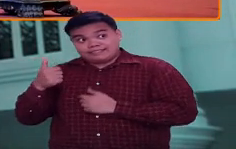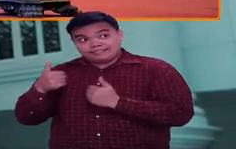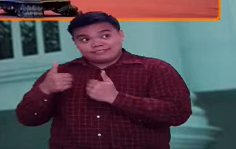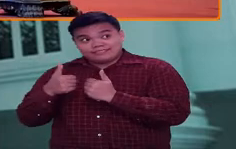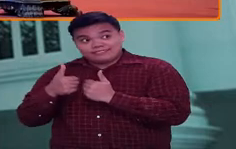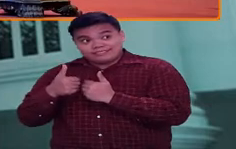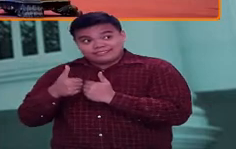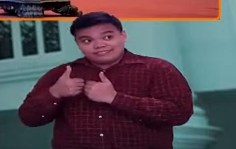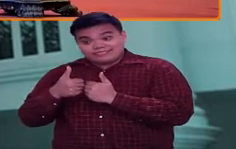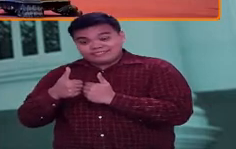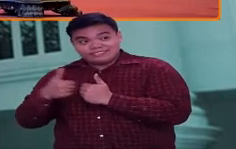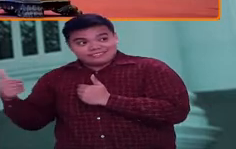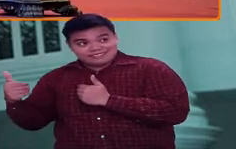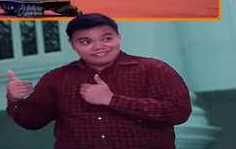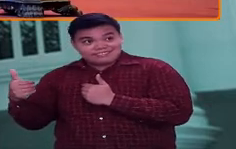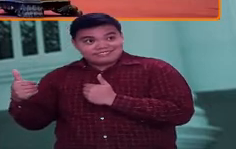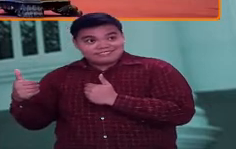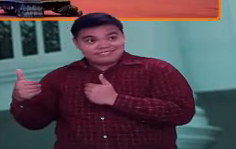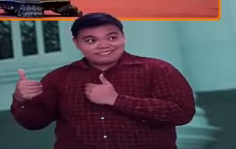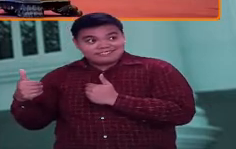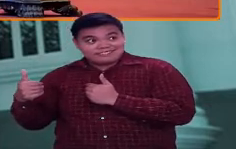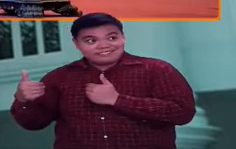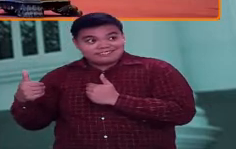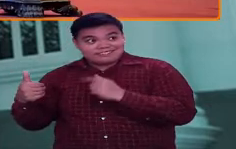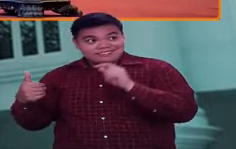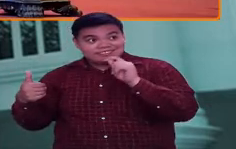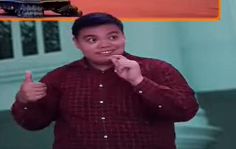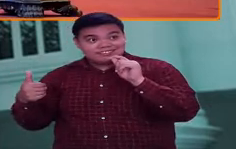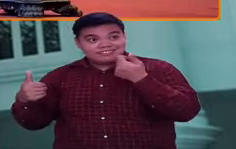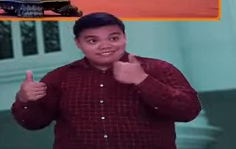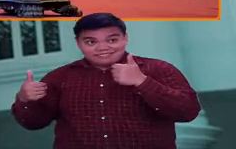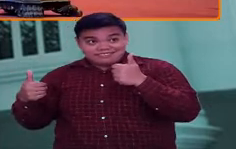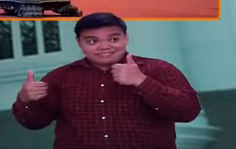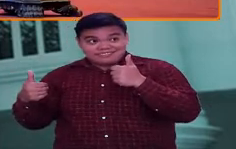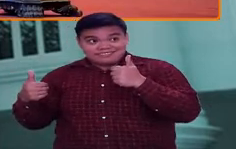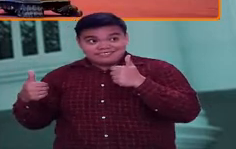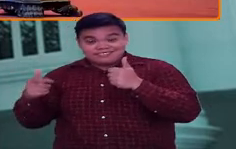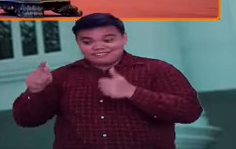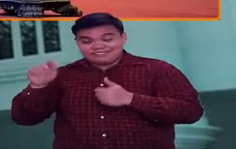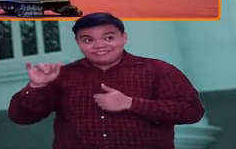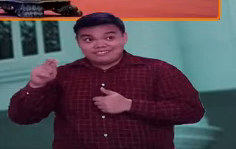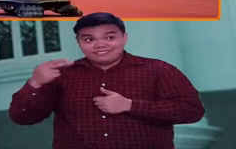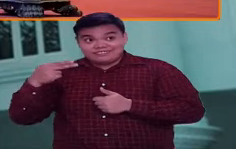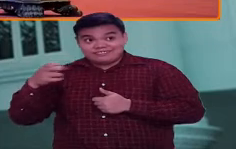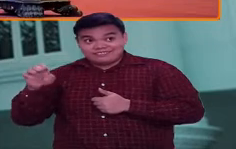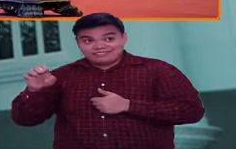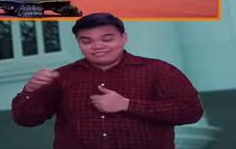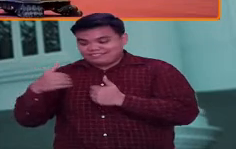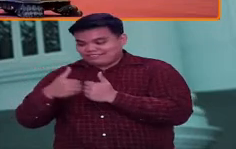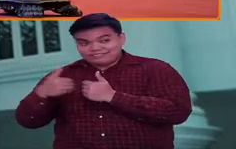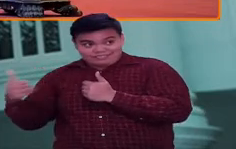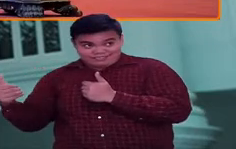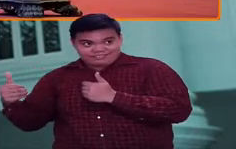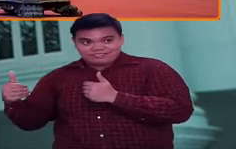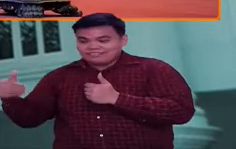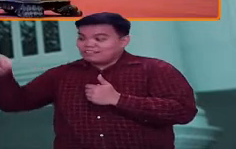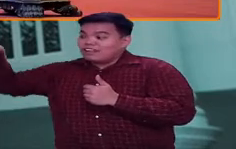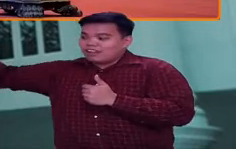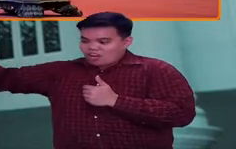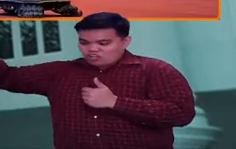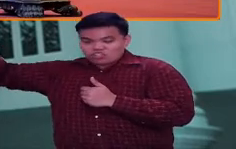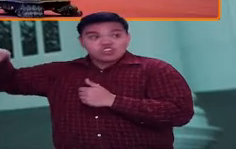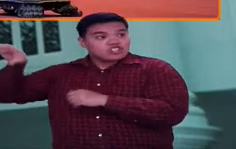Amen? Amen. The tithe belongs to God. It's given to the church. That's what you do. You put that first in your